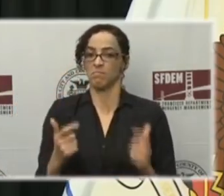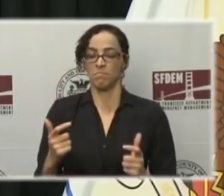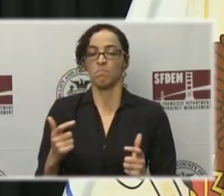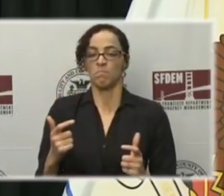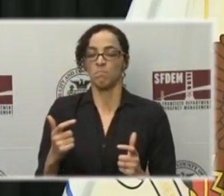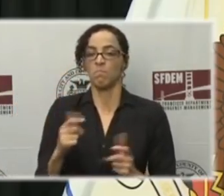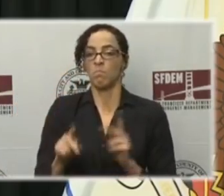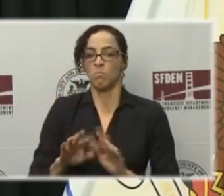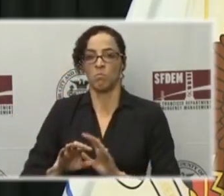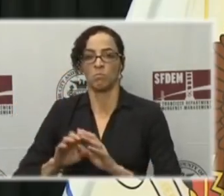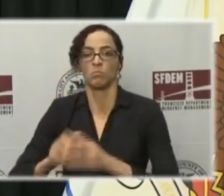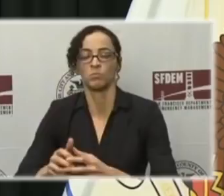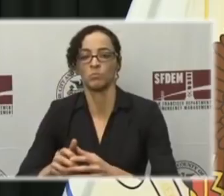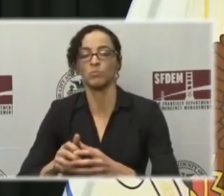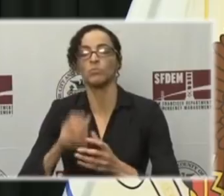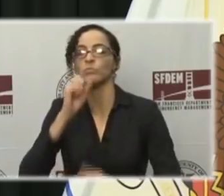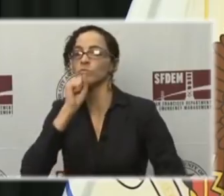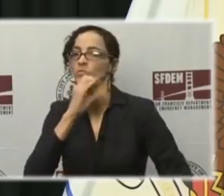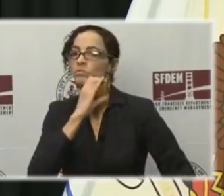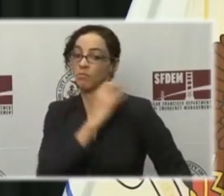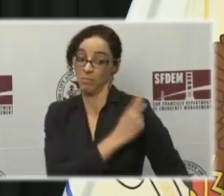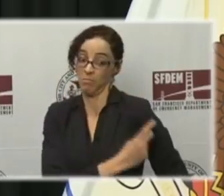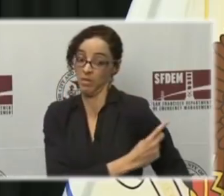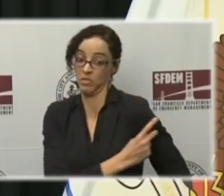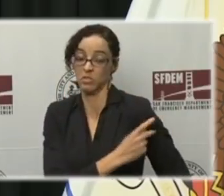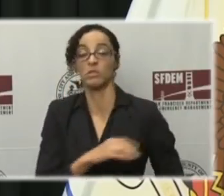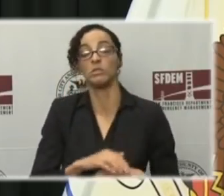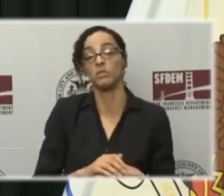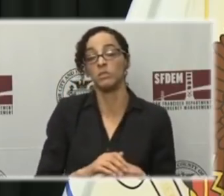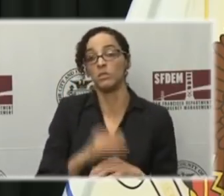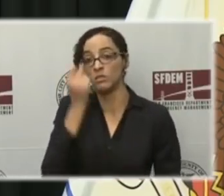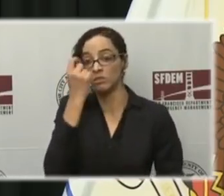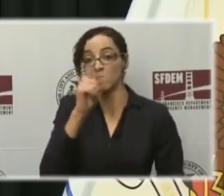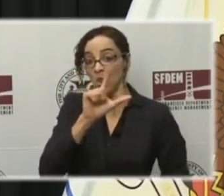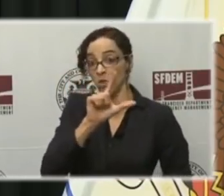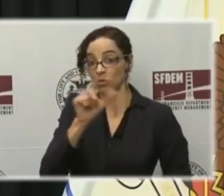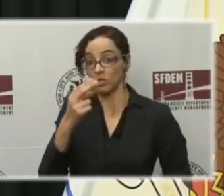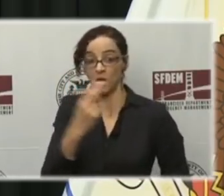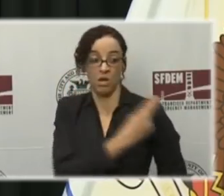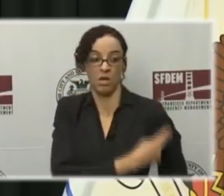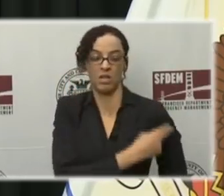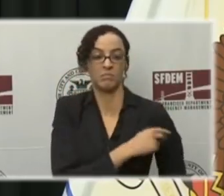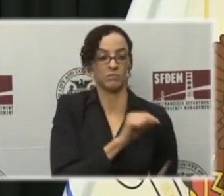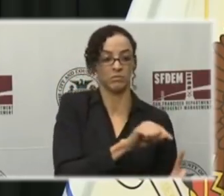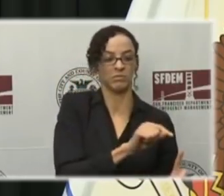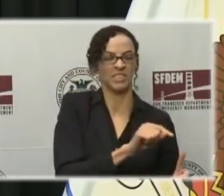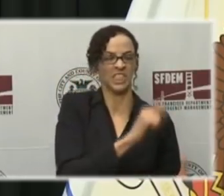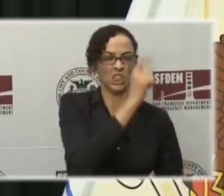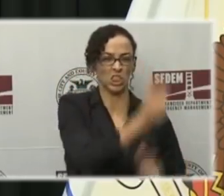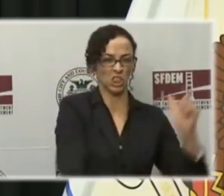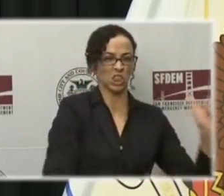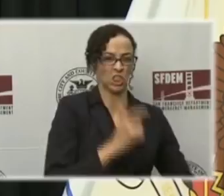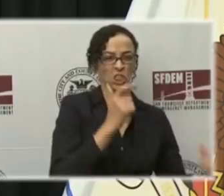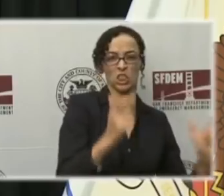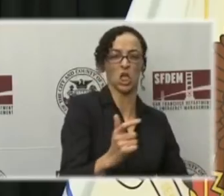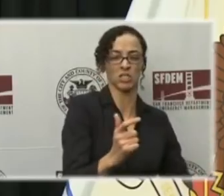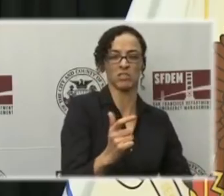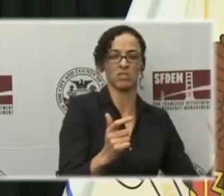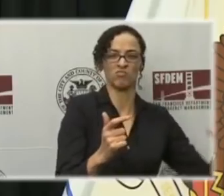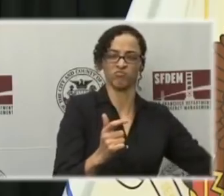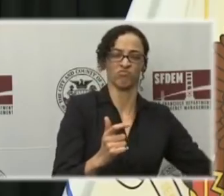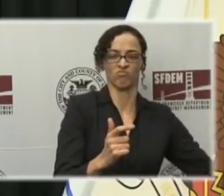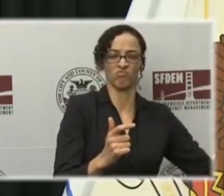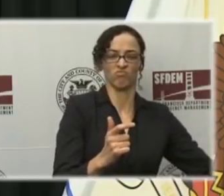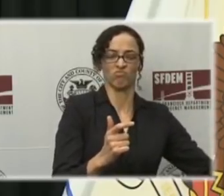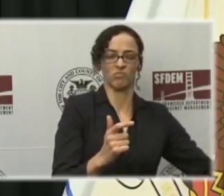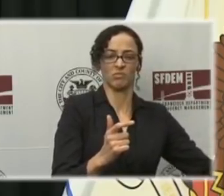of elderly patients. Lagunda Hada is one of the largest hospitals of its kind anywhere in the